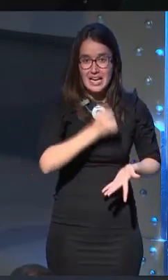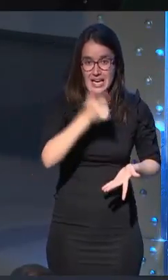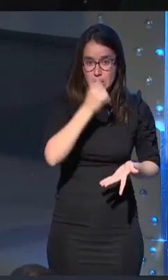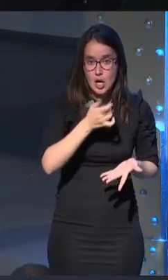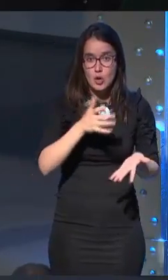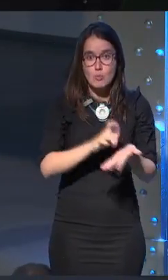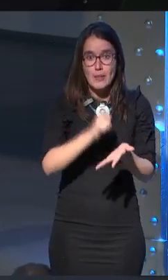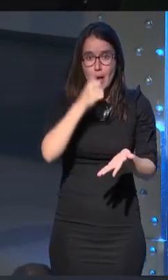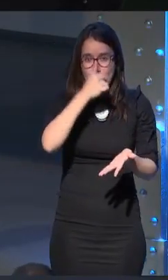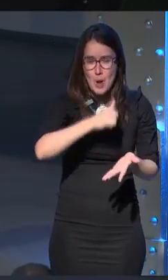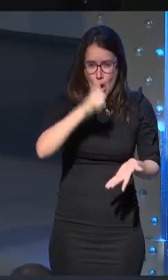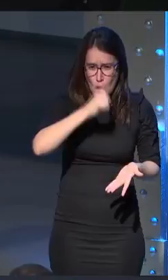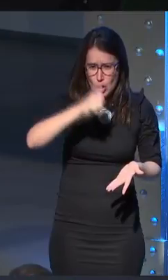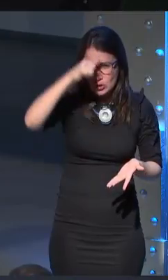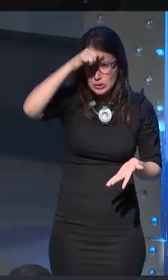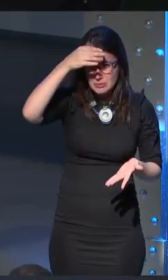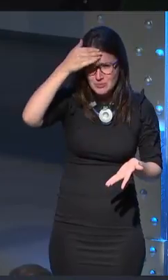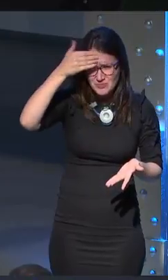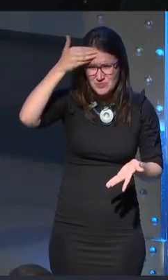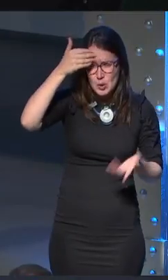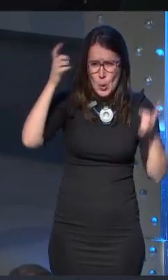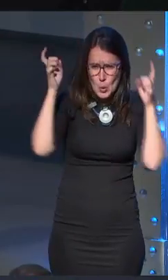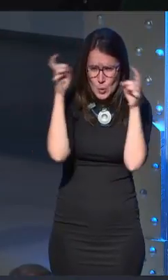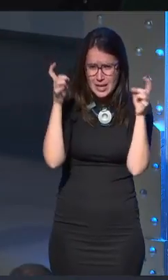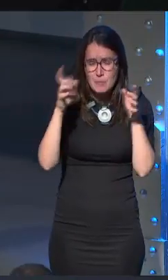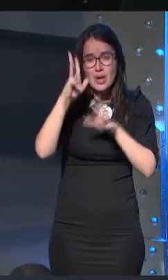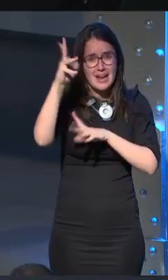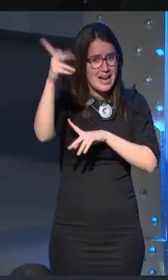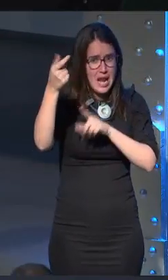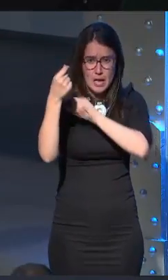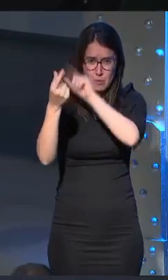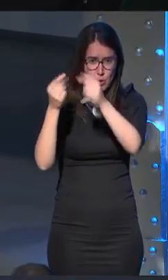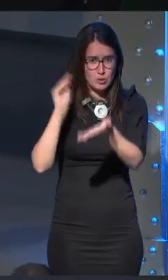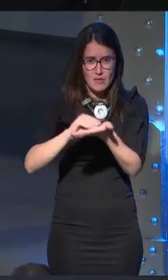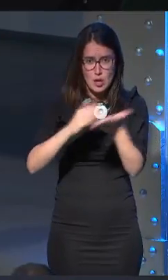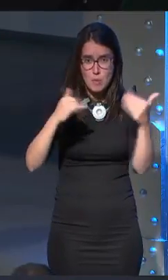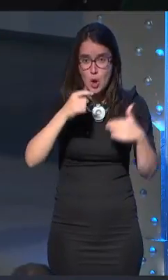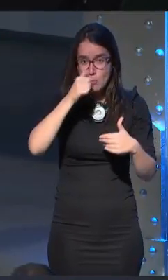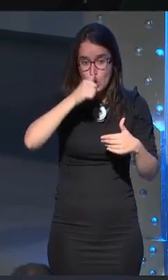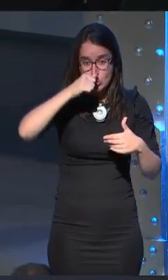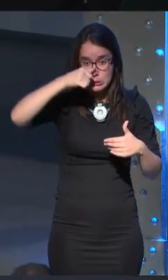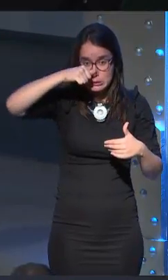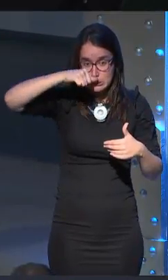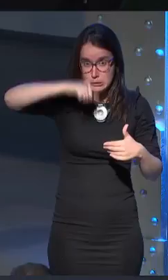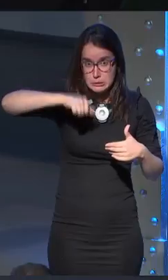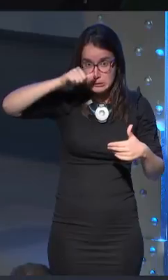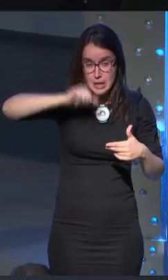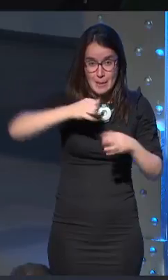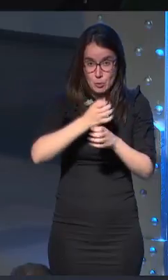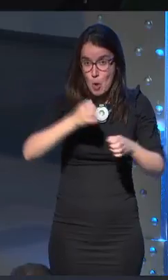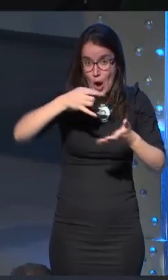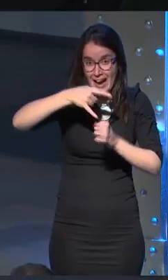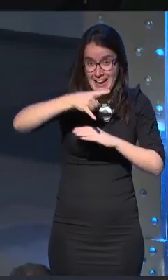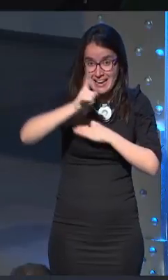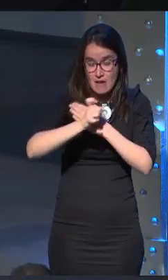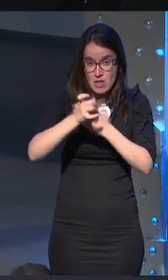That wouldn't happen in space, so it's not a great place to have a cold. But generally, we have a quarantine system that keeps germs away from the